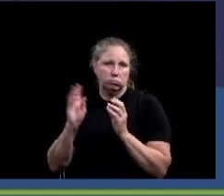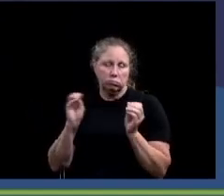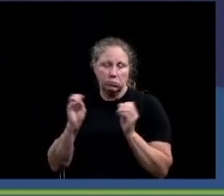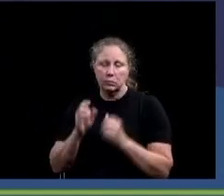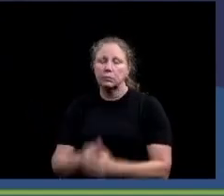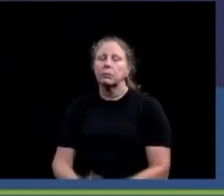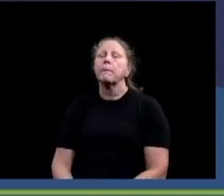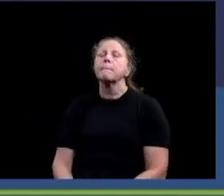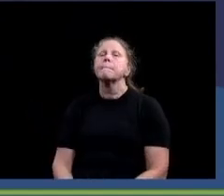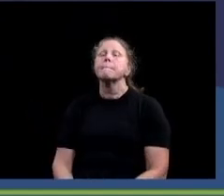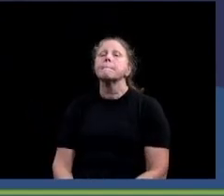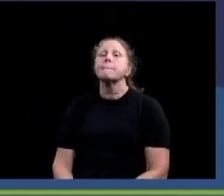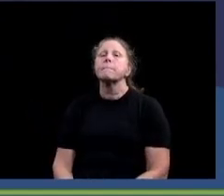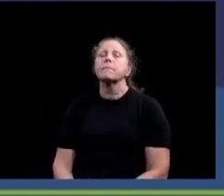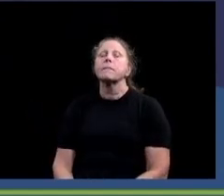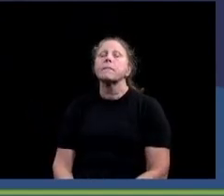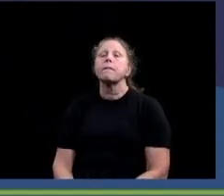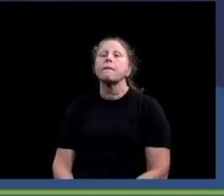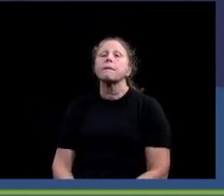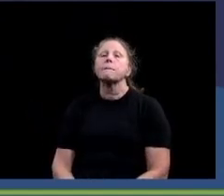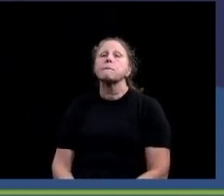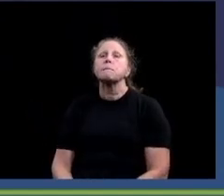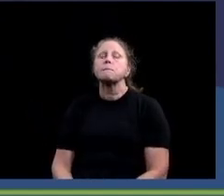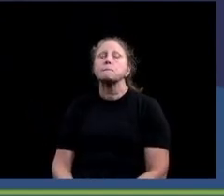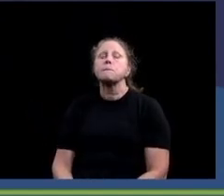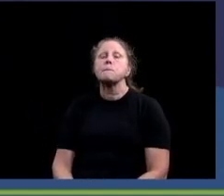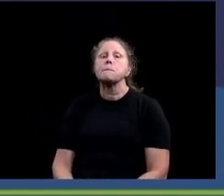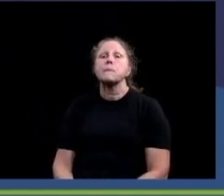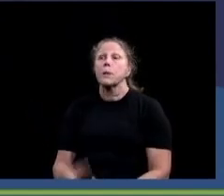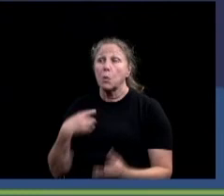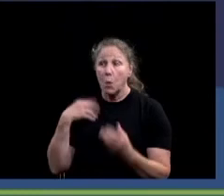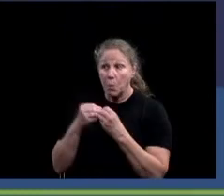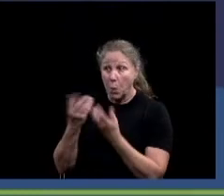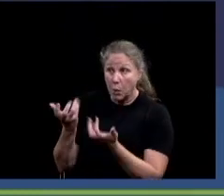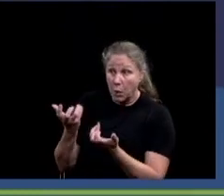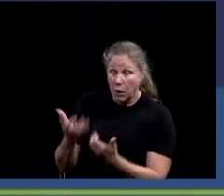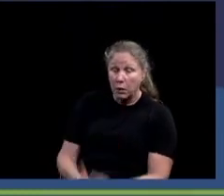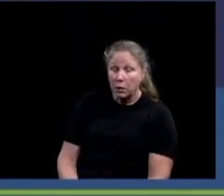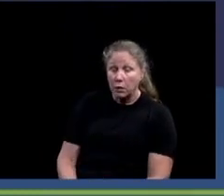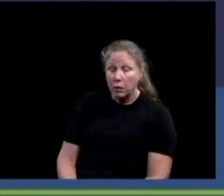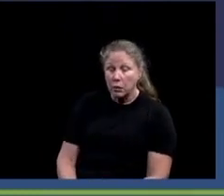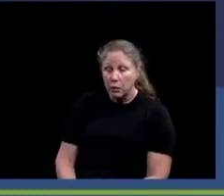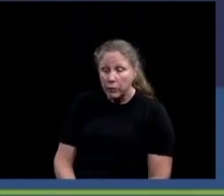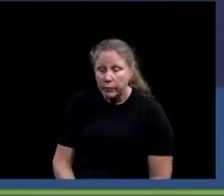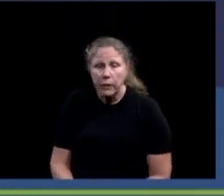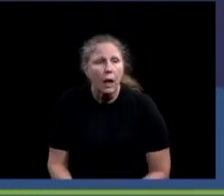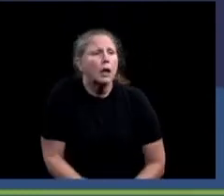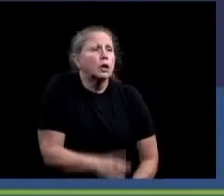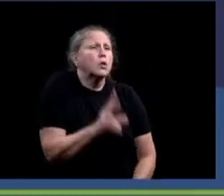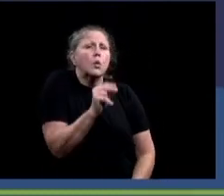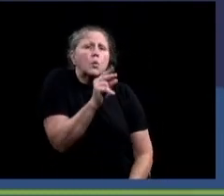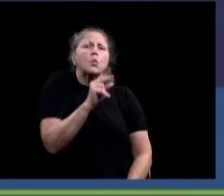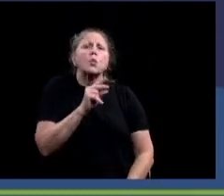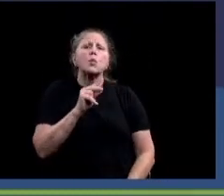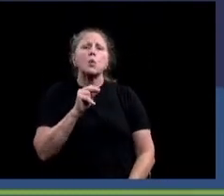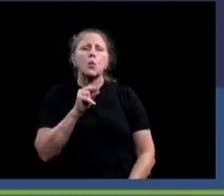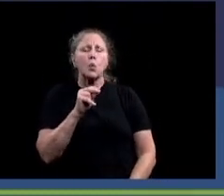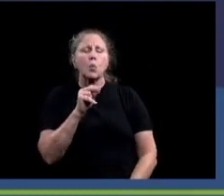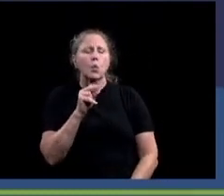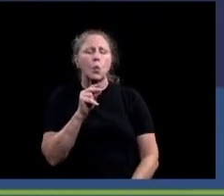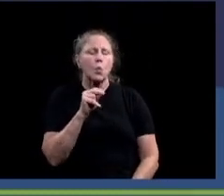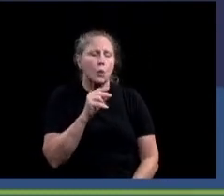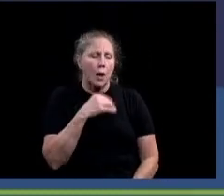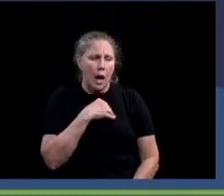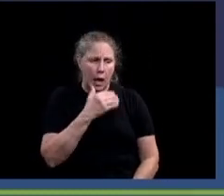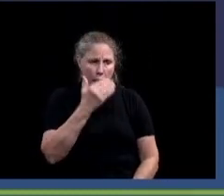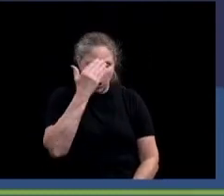I can keep going if you need me to. Okay. No, I know that from what the reports that we've seen and read, the numbers have